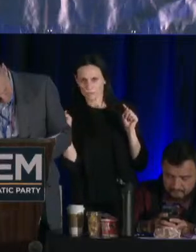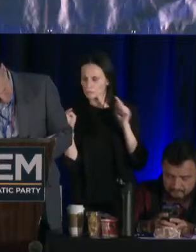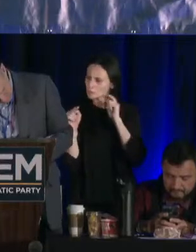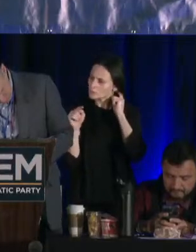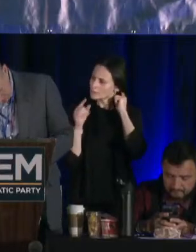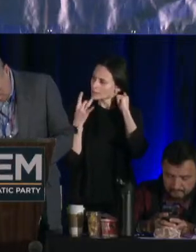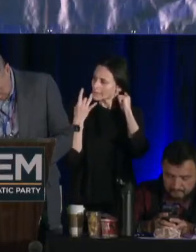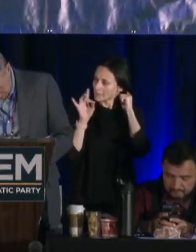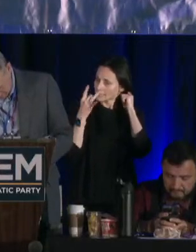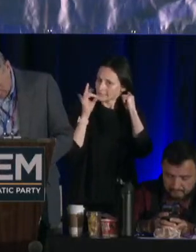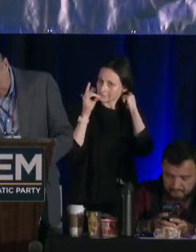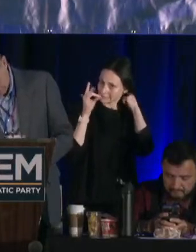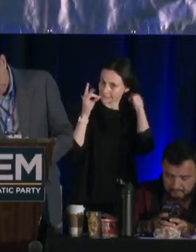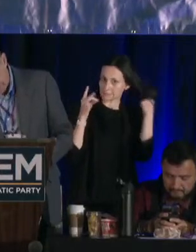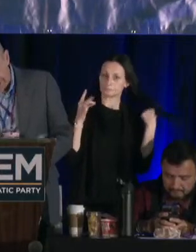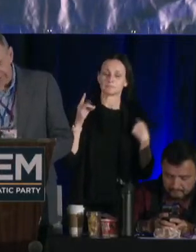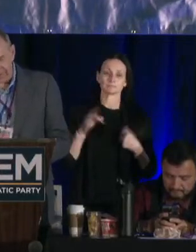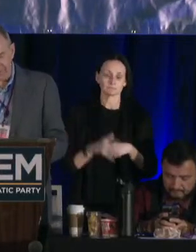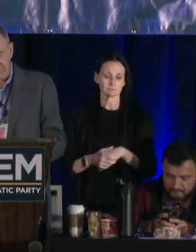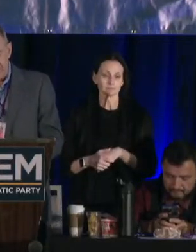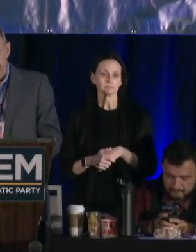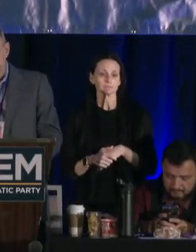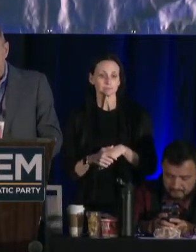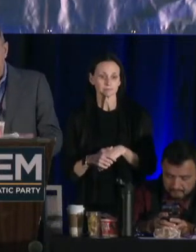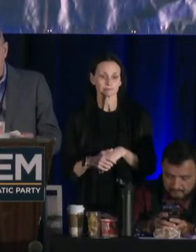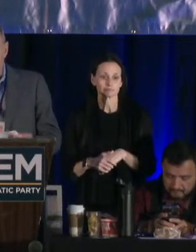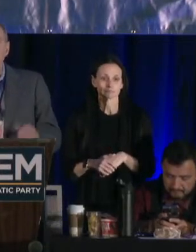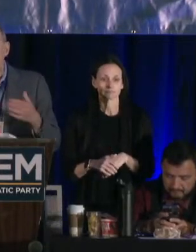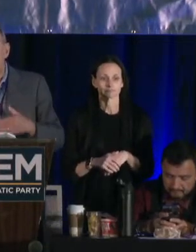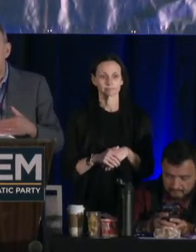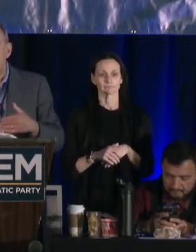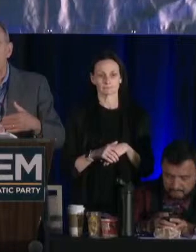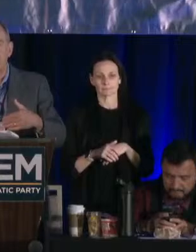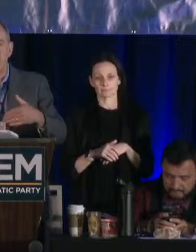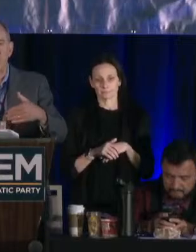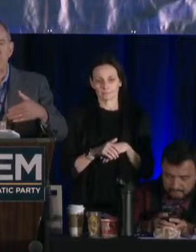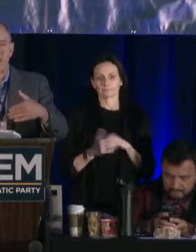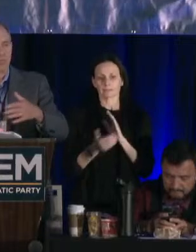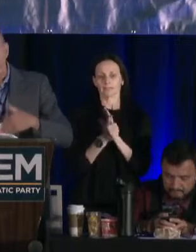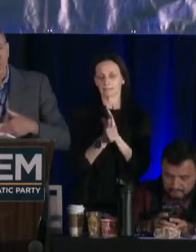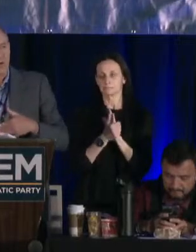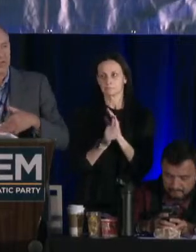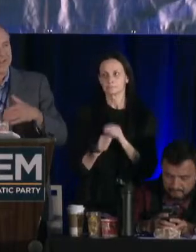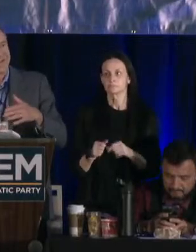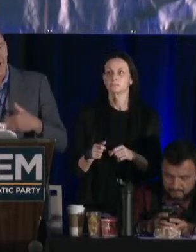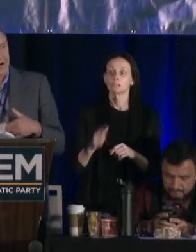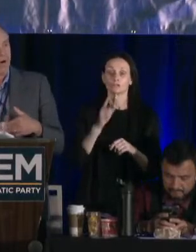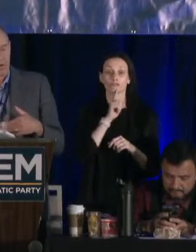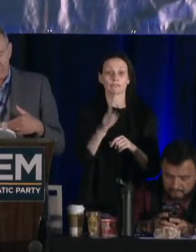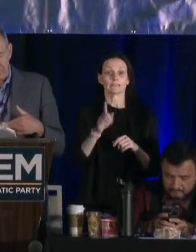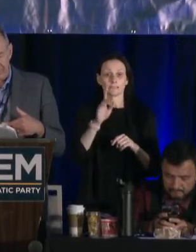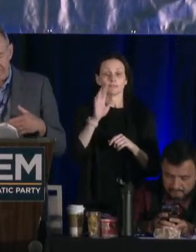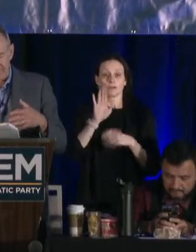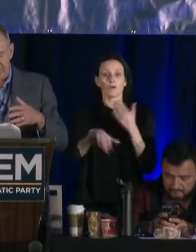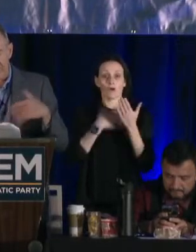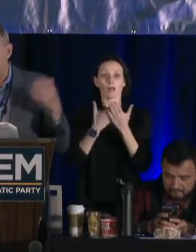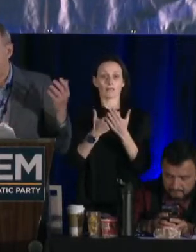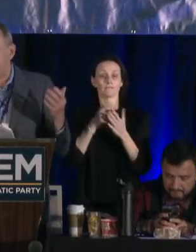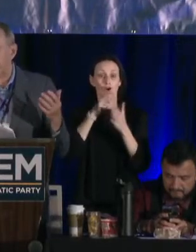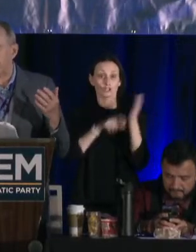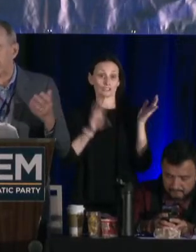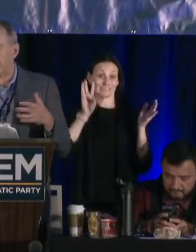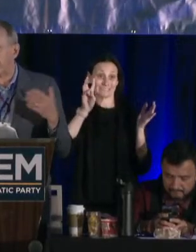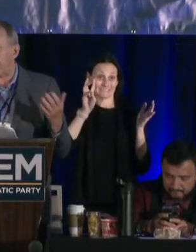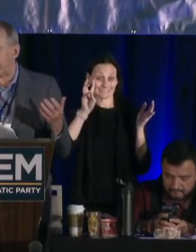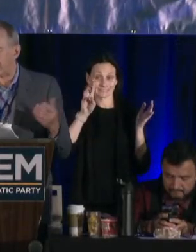through 18. Yeah, so what we've done here is we've kind of reproduced the entire Article 6, and